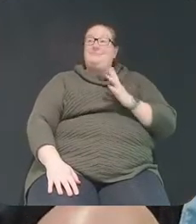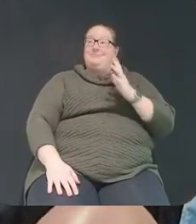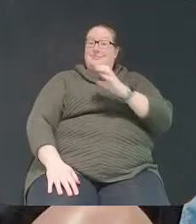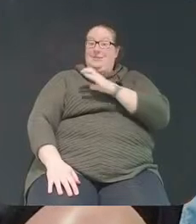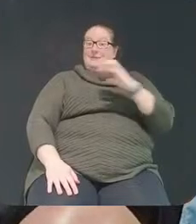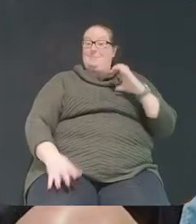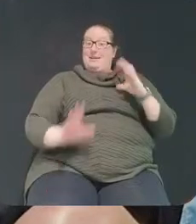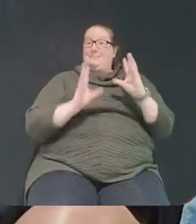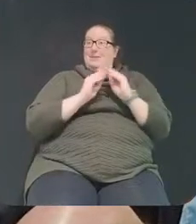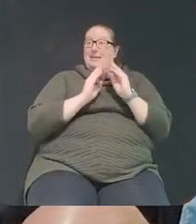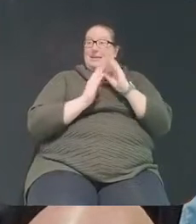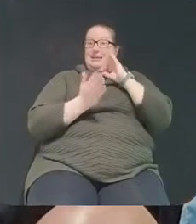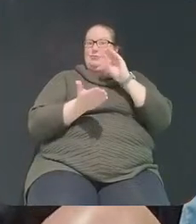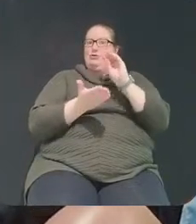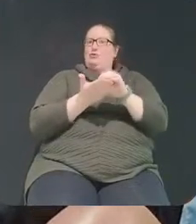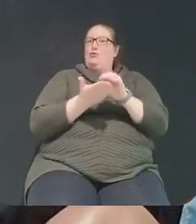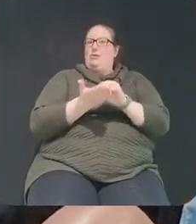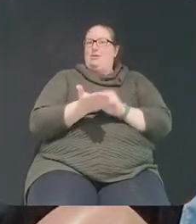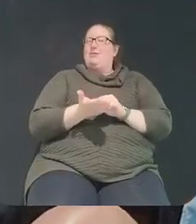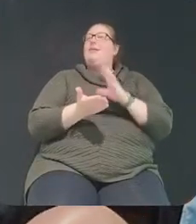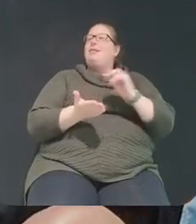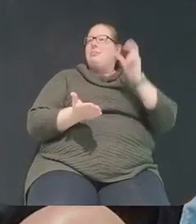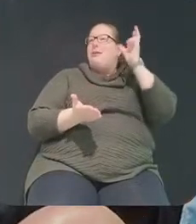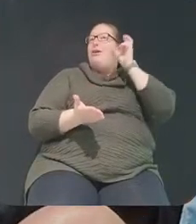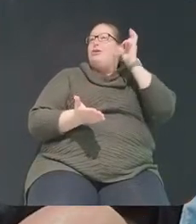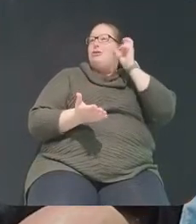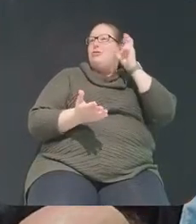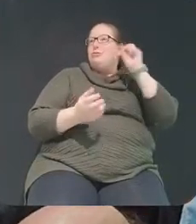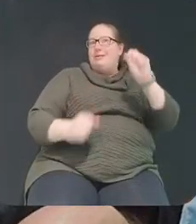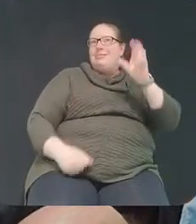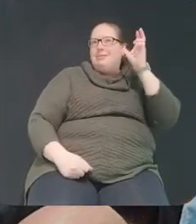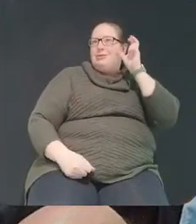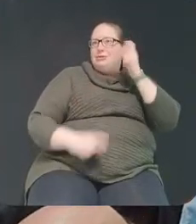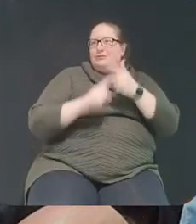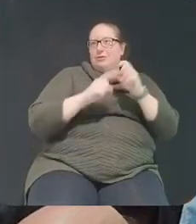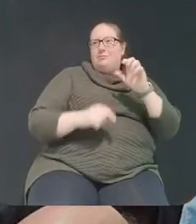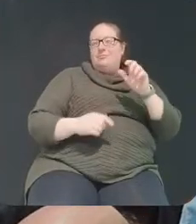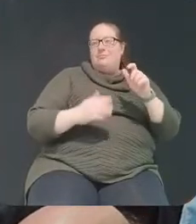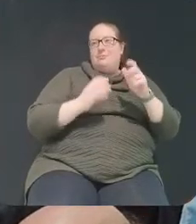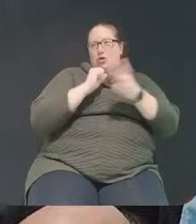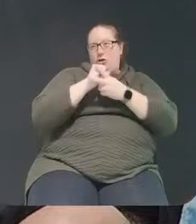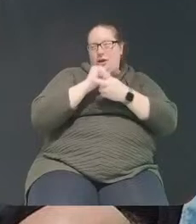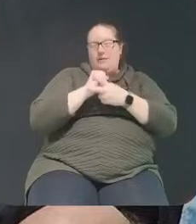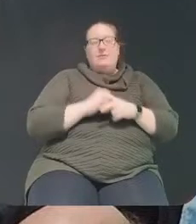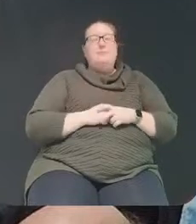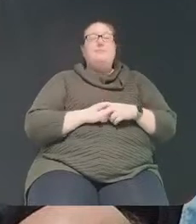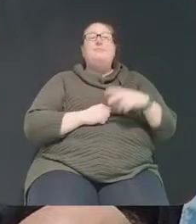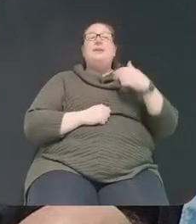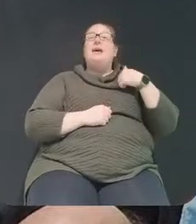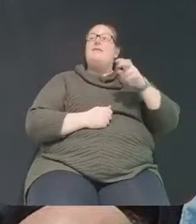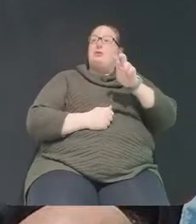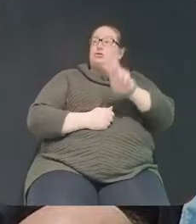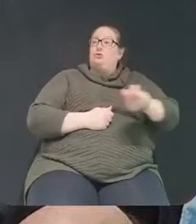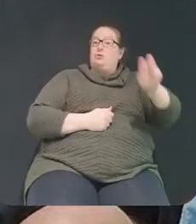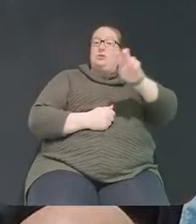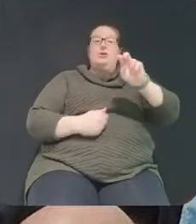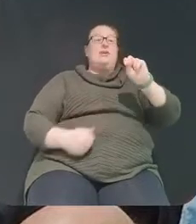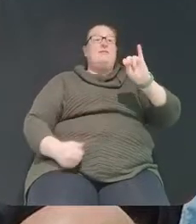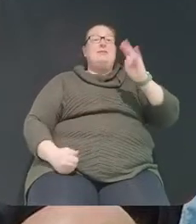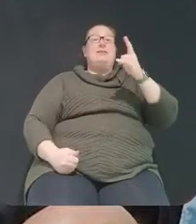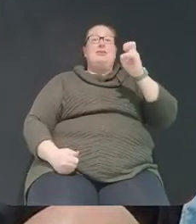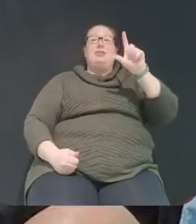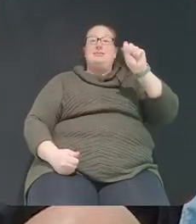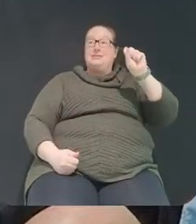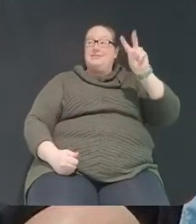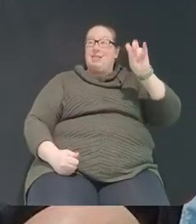it was recorded and the audio is cataloged in the archives. The recording includes a tour of Nickelsville given to the council members